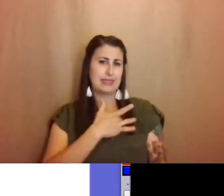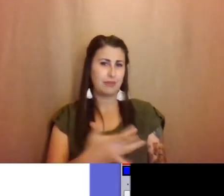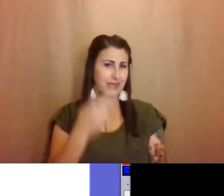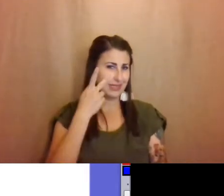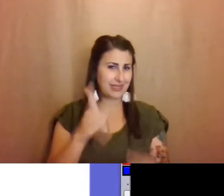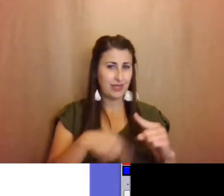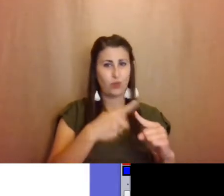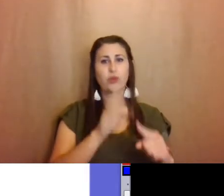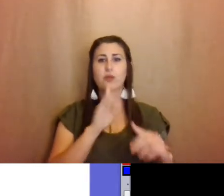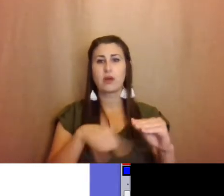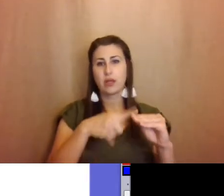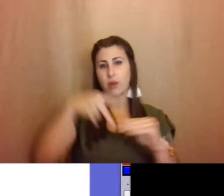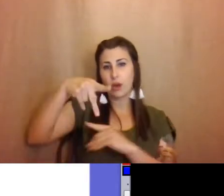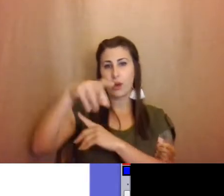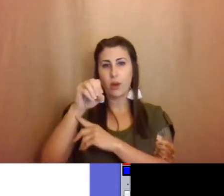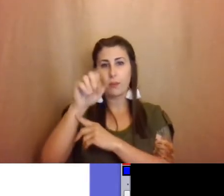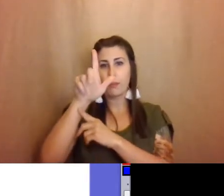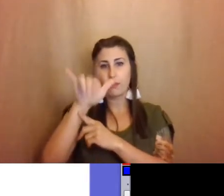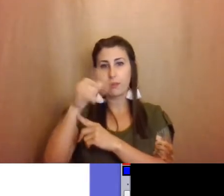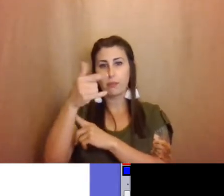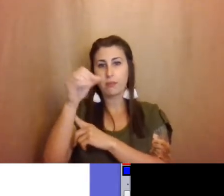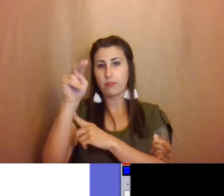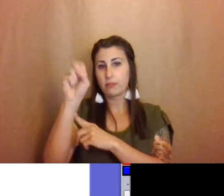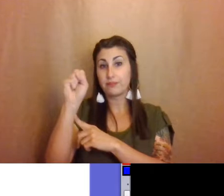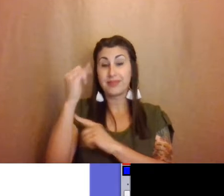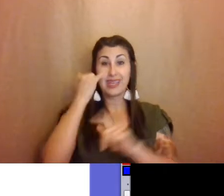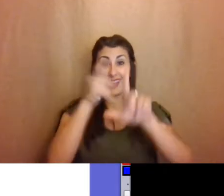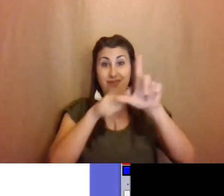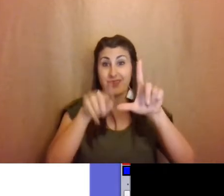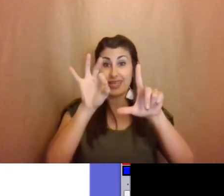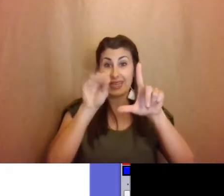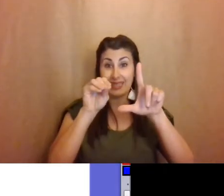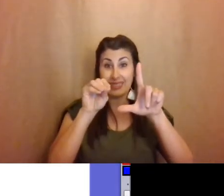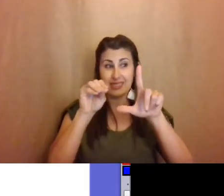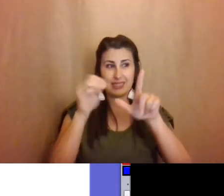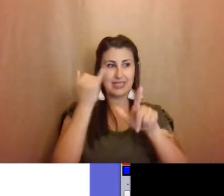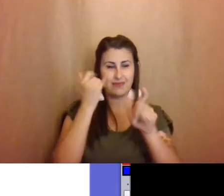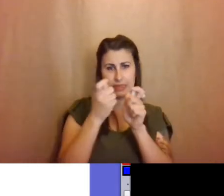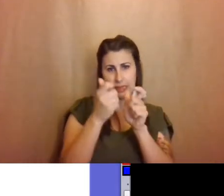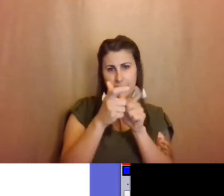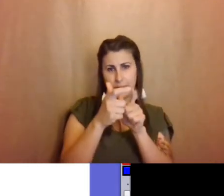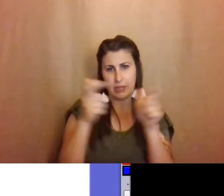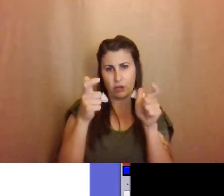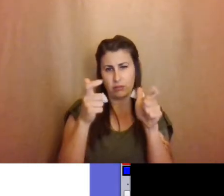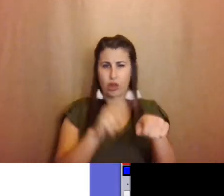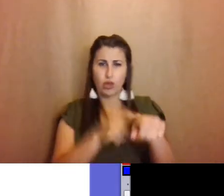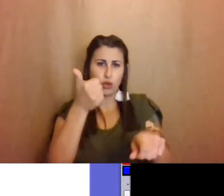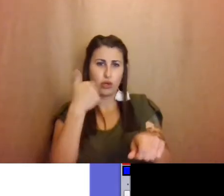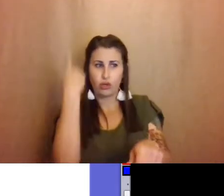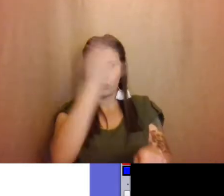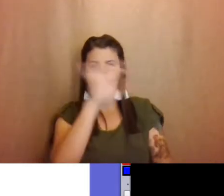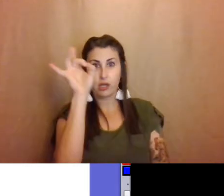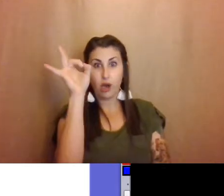there. And we usually see it when we're actually dealing with like polygons. 90 degrees, if I make it a little